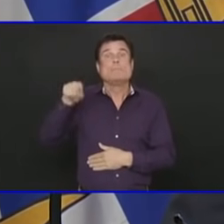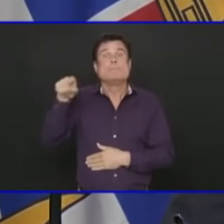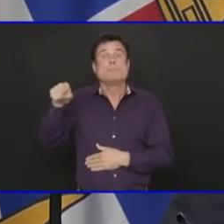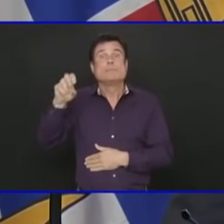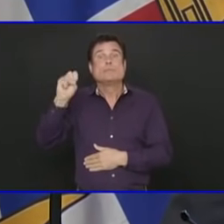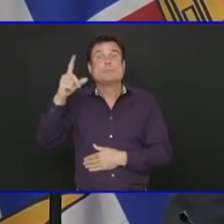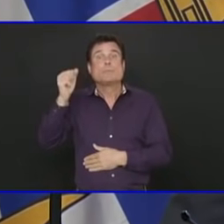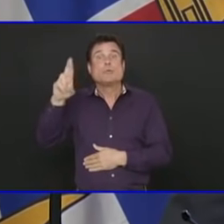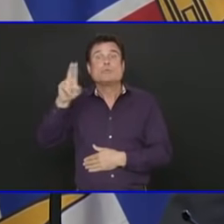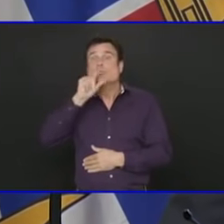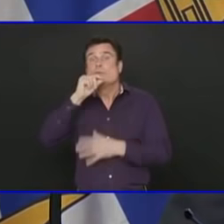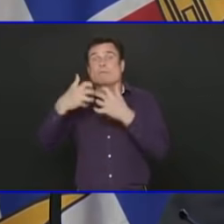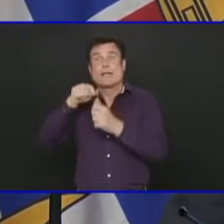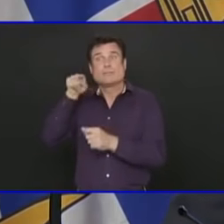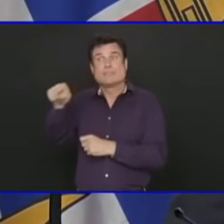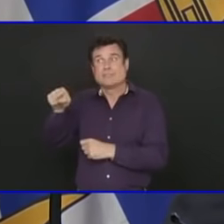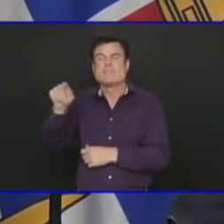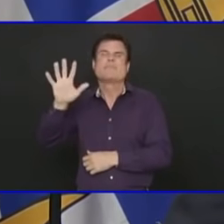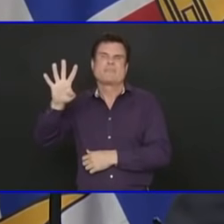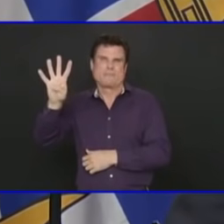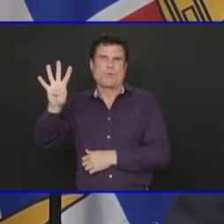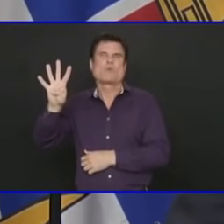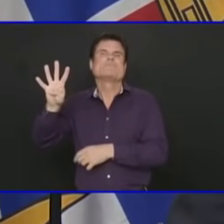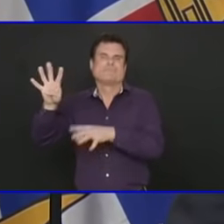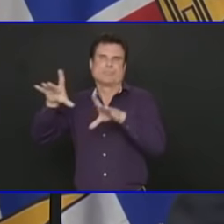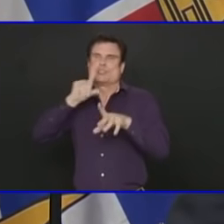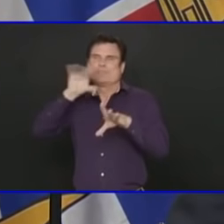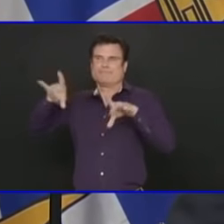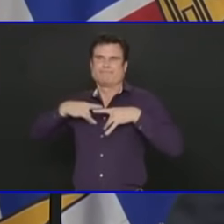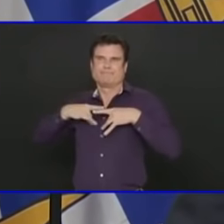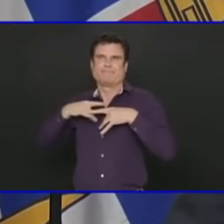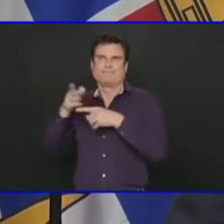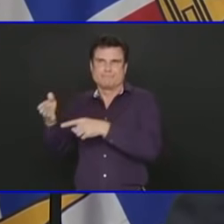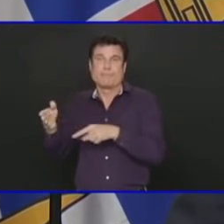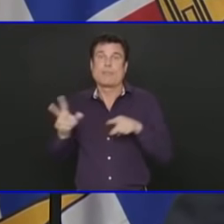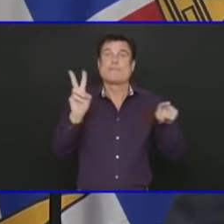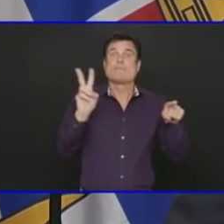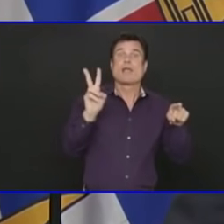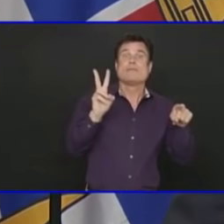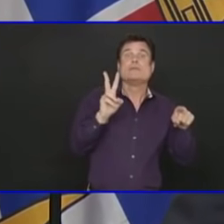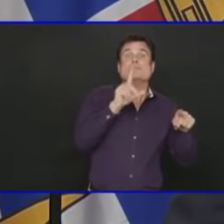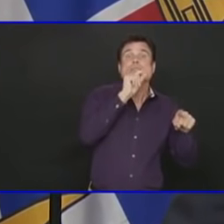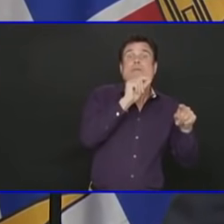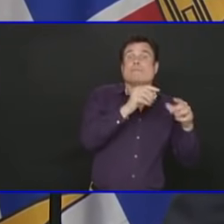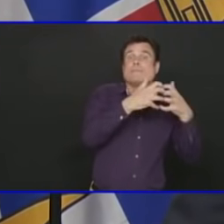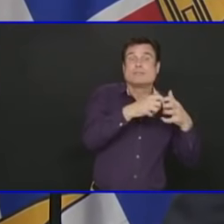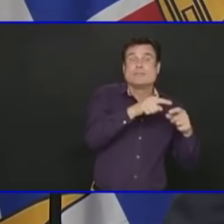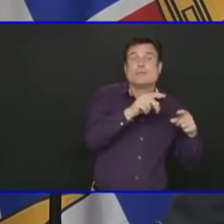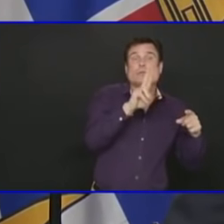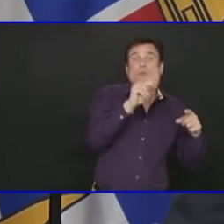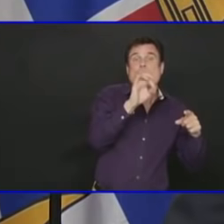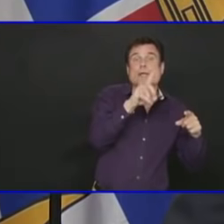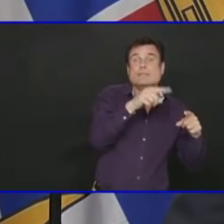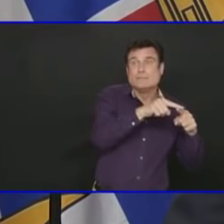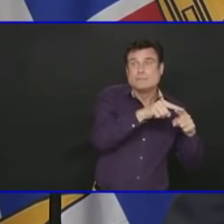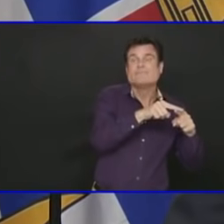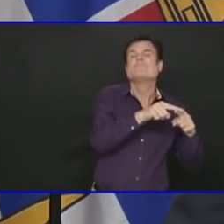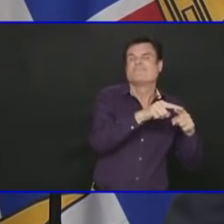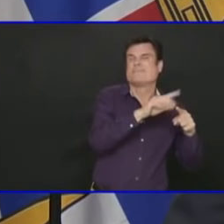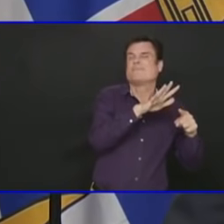on Saturday. In addition, we're up to 134 people associated with the